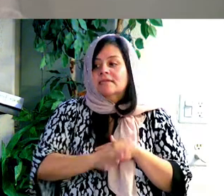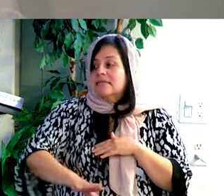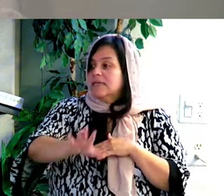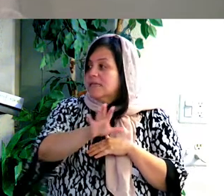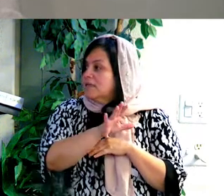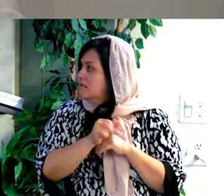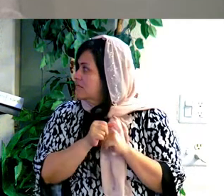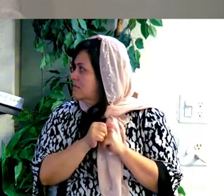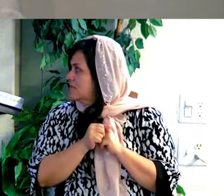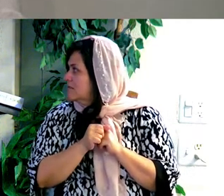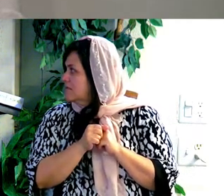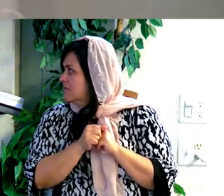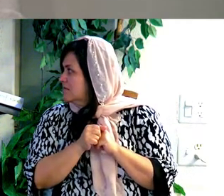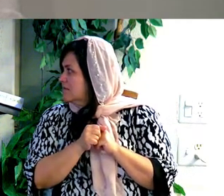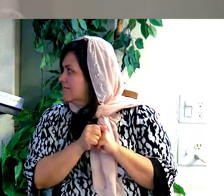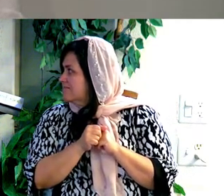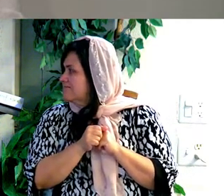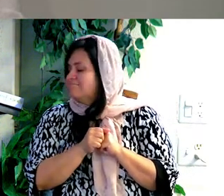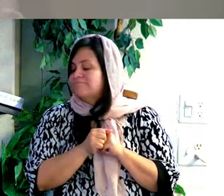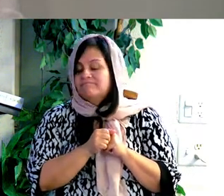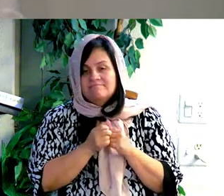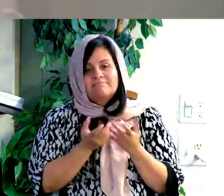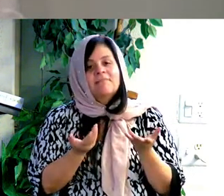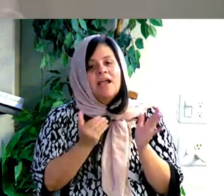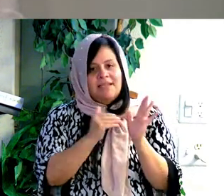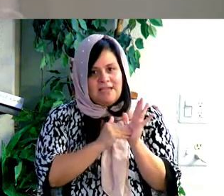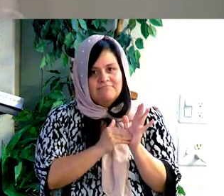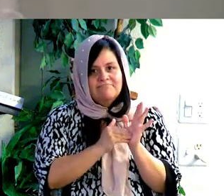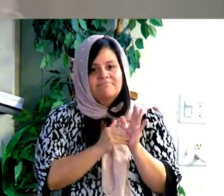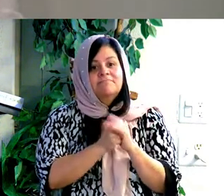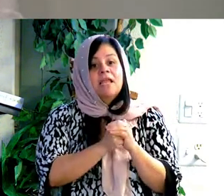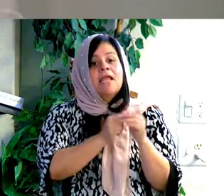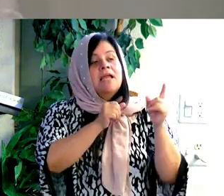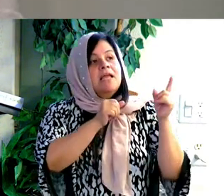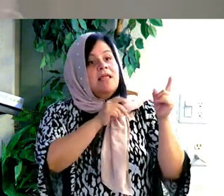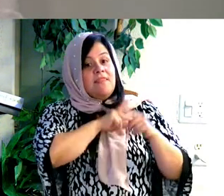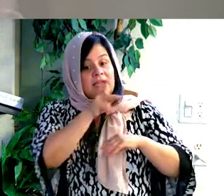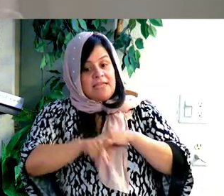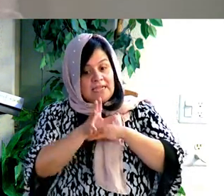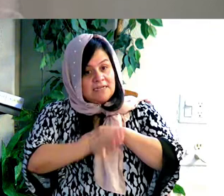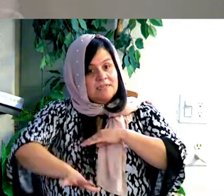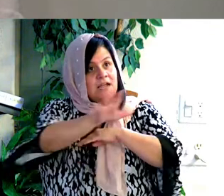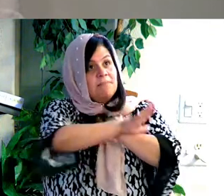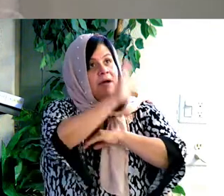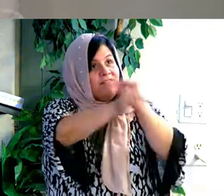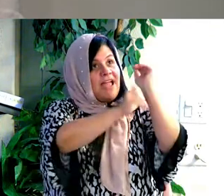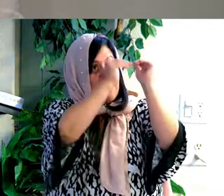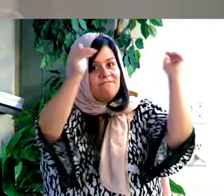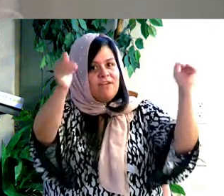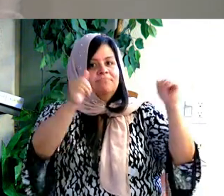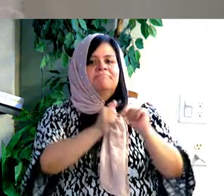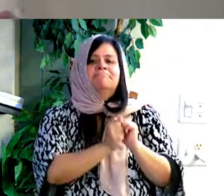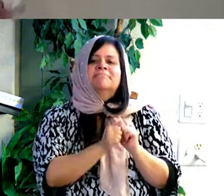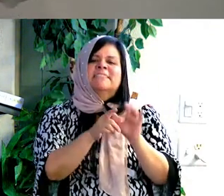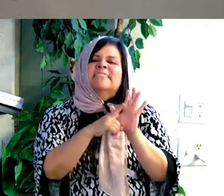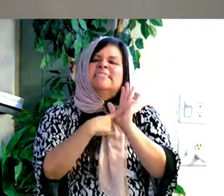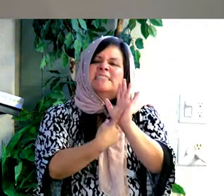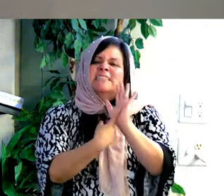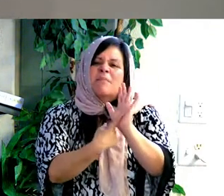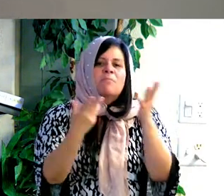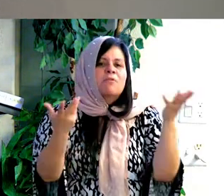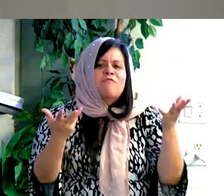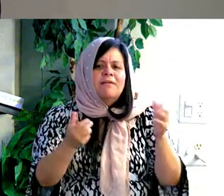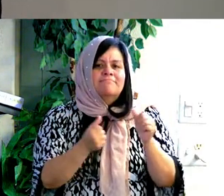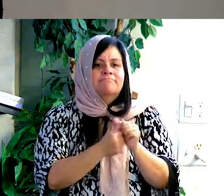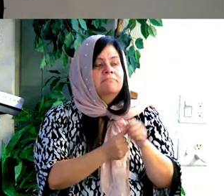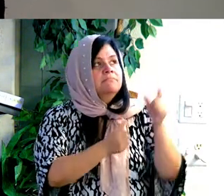marriage feast for his son. Que preparó una, una fiesta de bodas para su hijo. So, we keep having